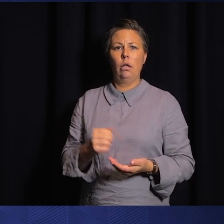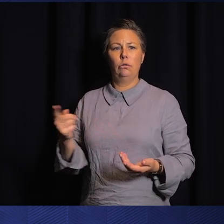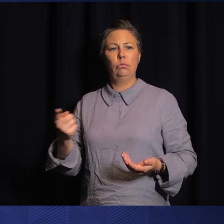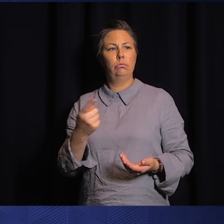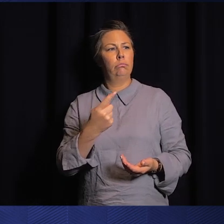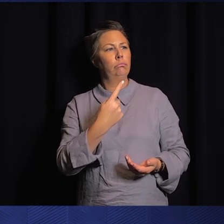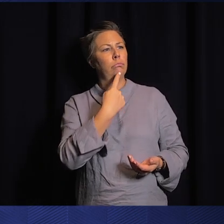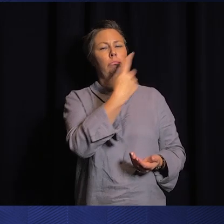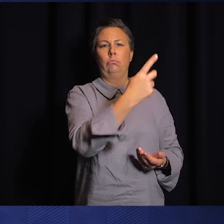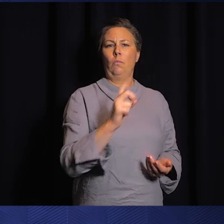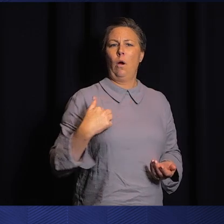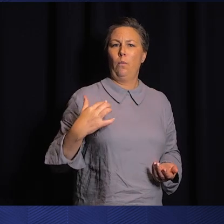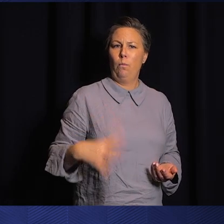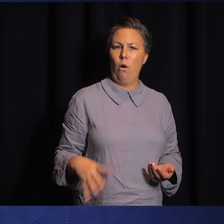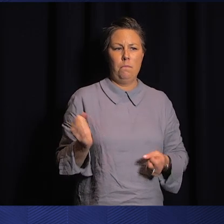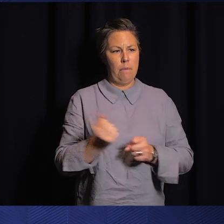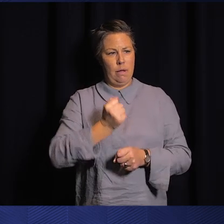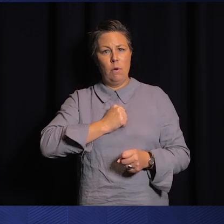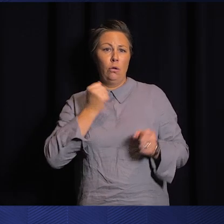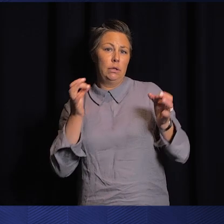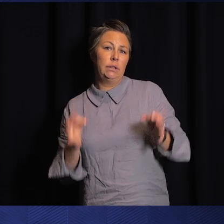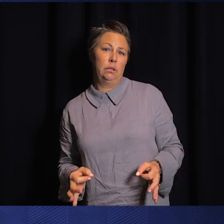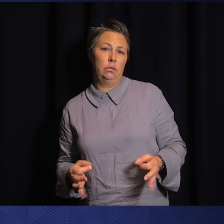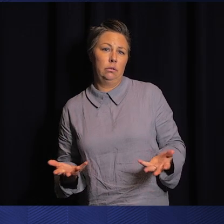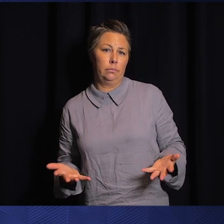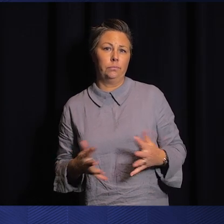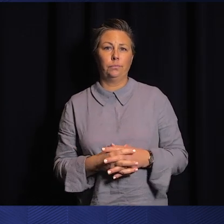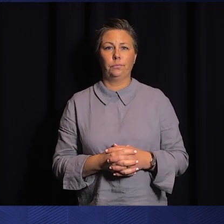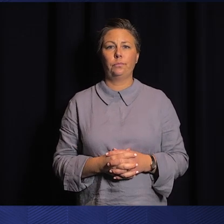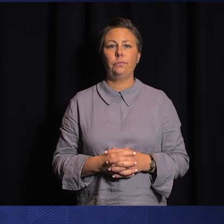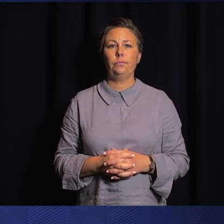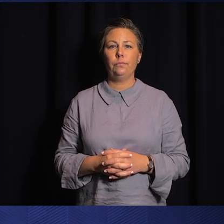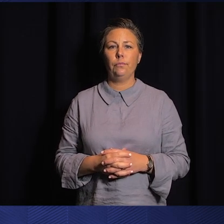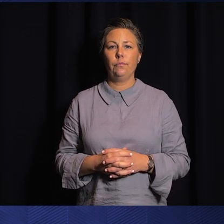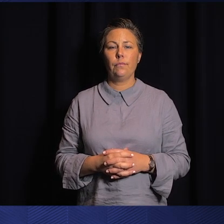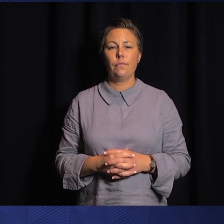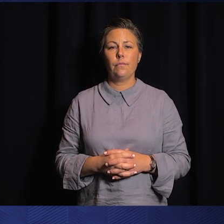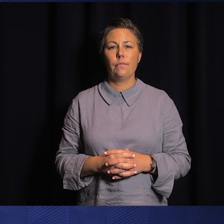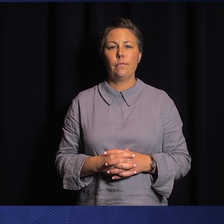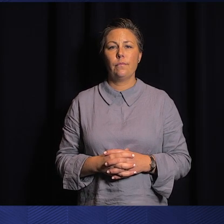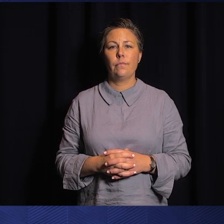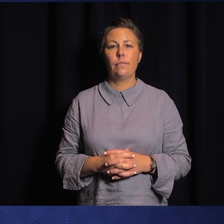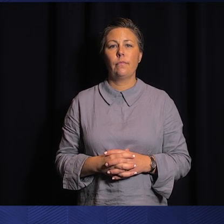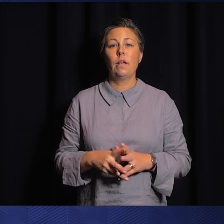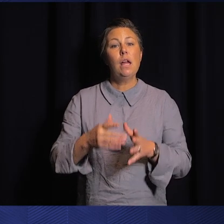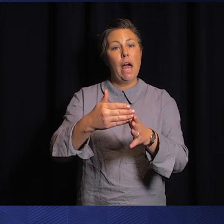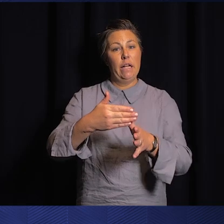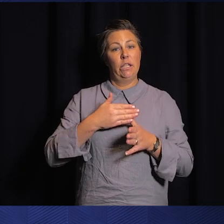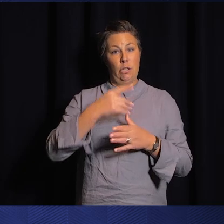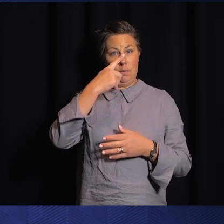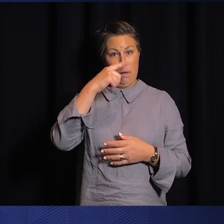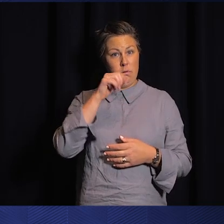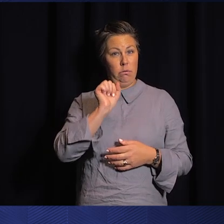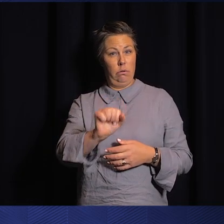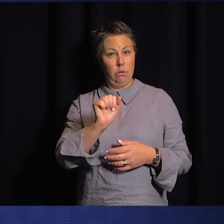political agency. And in fact, again, let me go back to indigenous peoples. It has been said over and